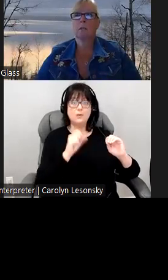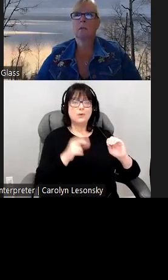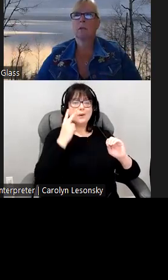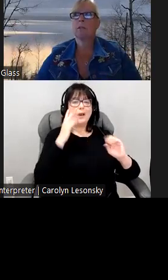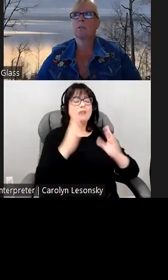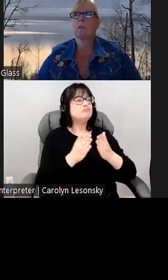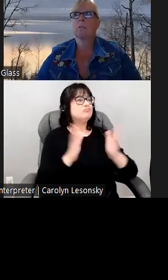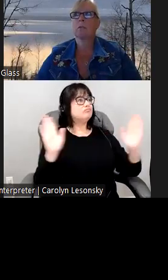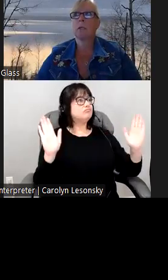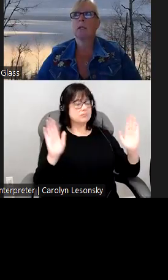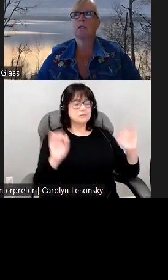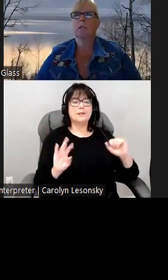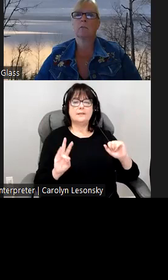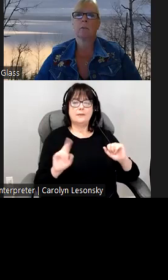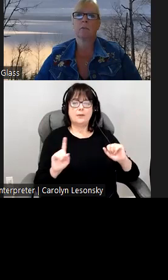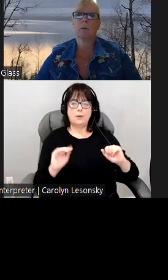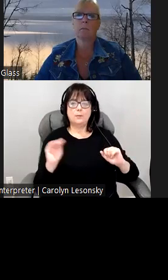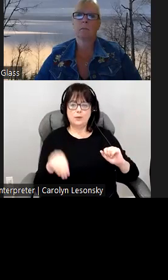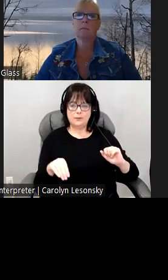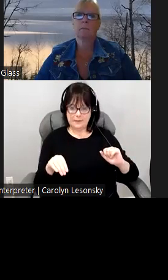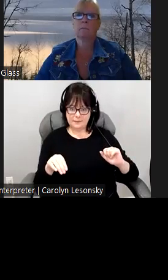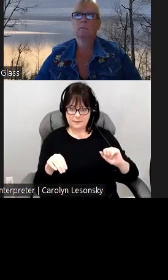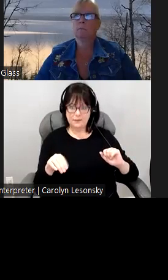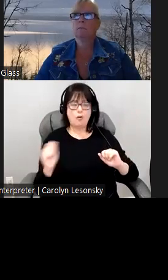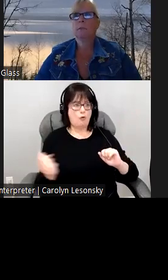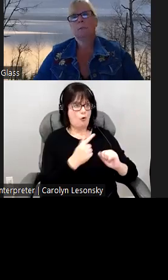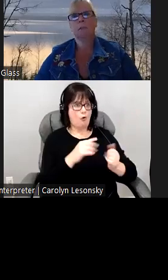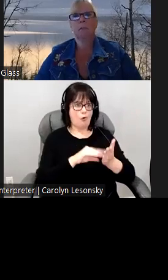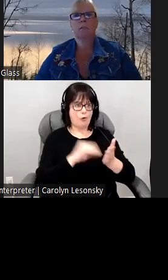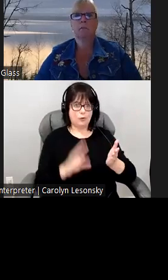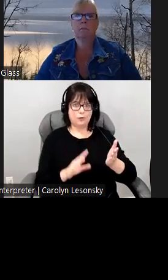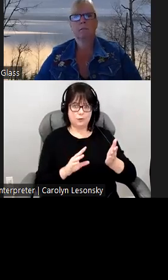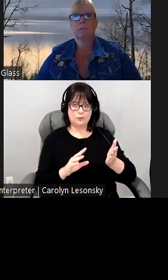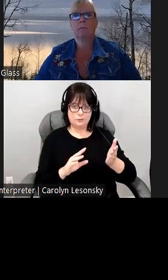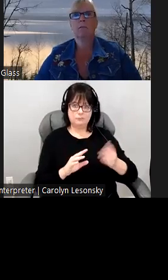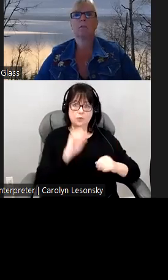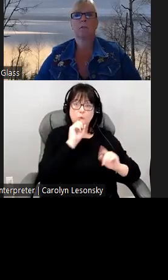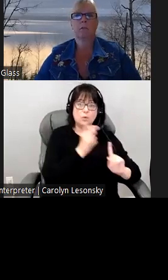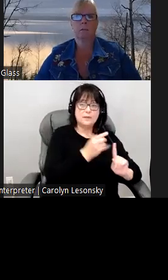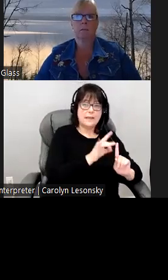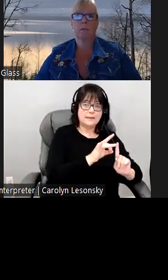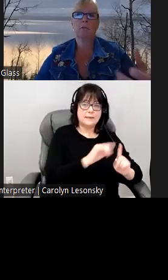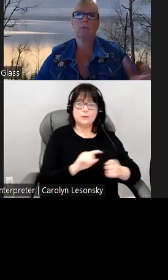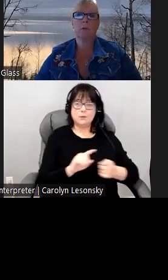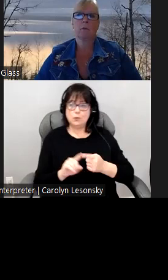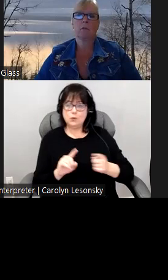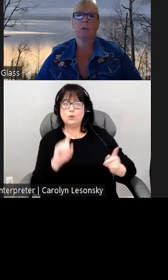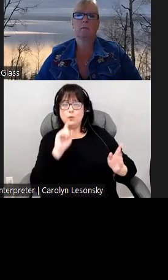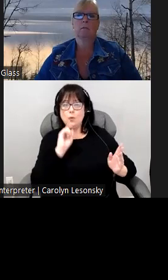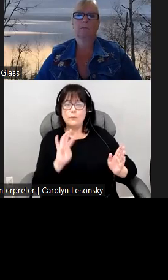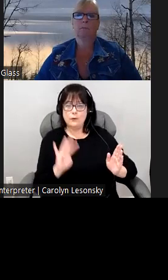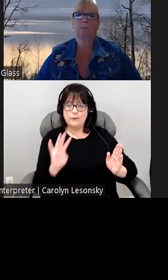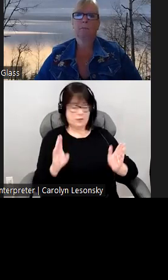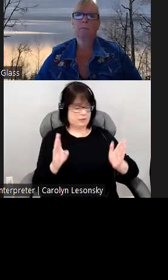71% of the learners are between 18 and 44. So just a piece of provincial trivia. And there's a few more of those in